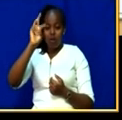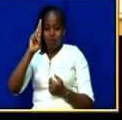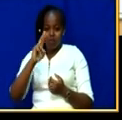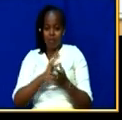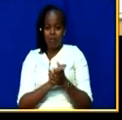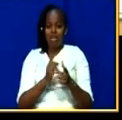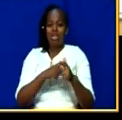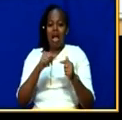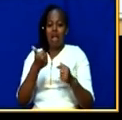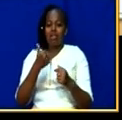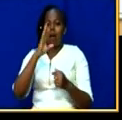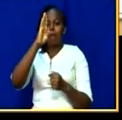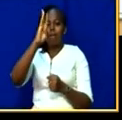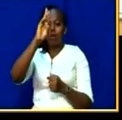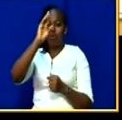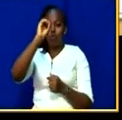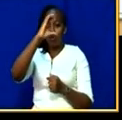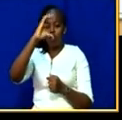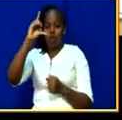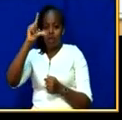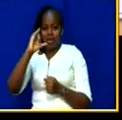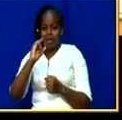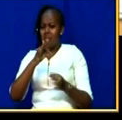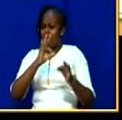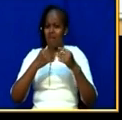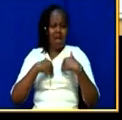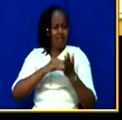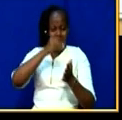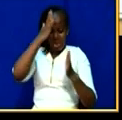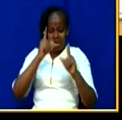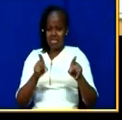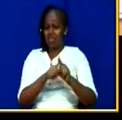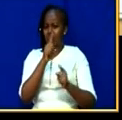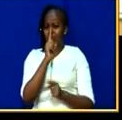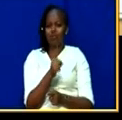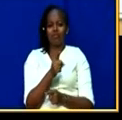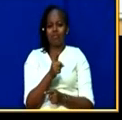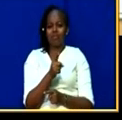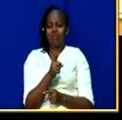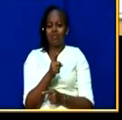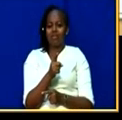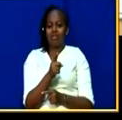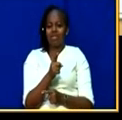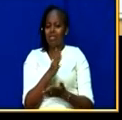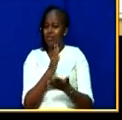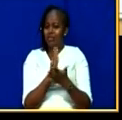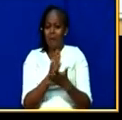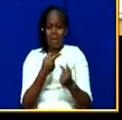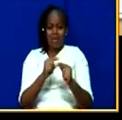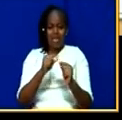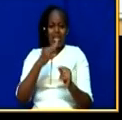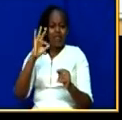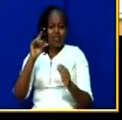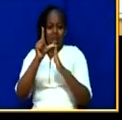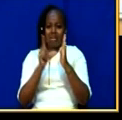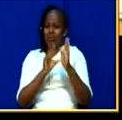and the broccoli. If I had students like you Yes. in my class, No, the vegetable lesson was very good. it was good. It eh? was lovely. So